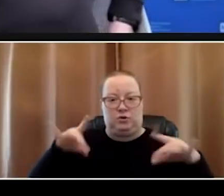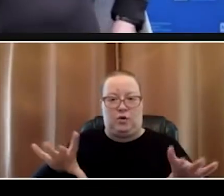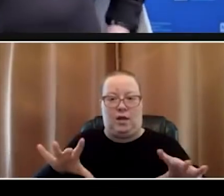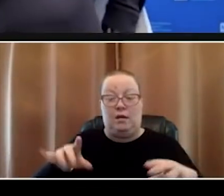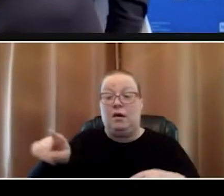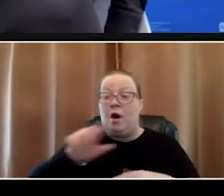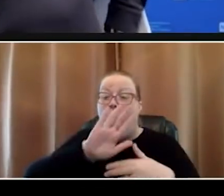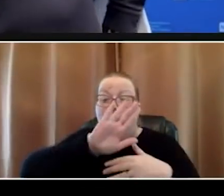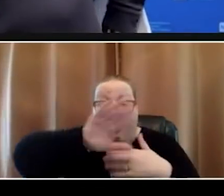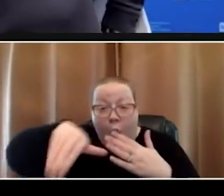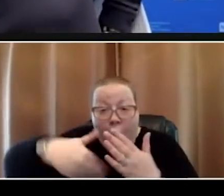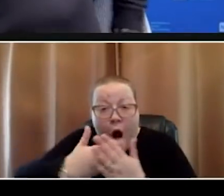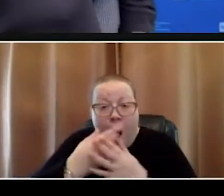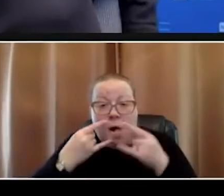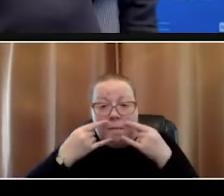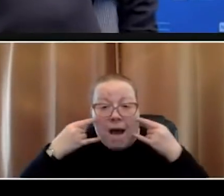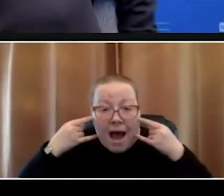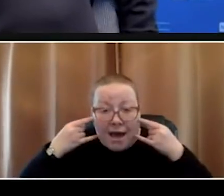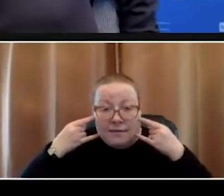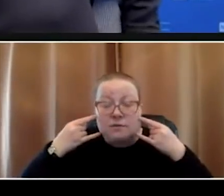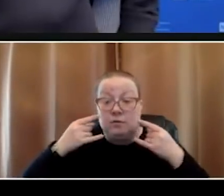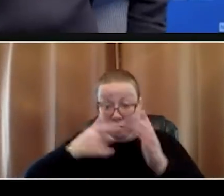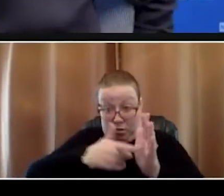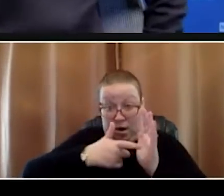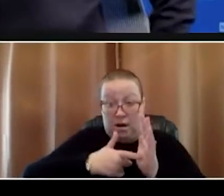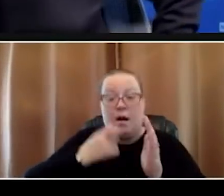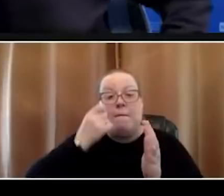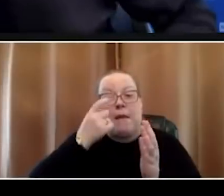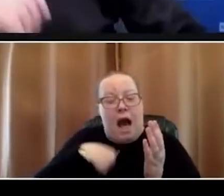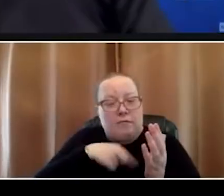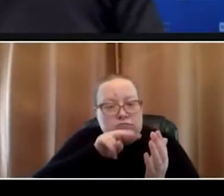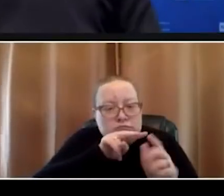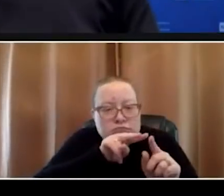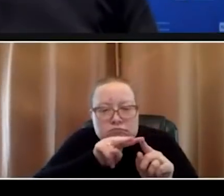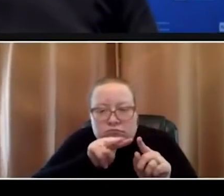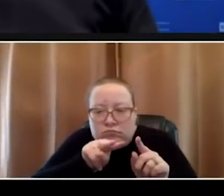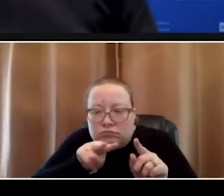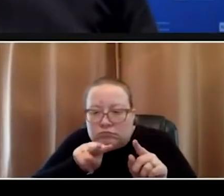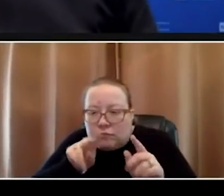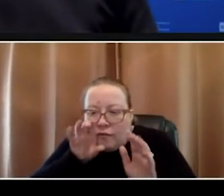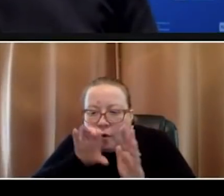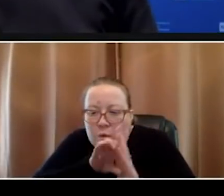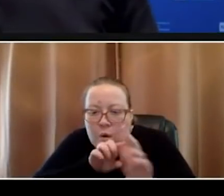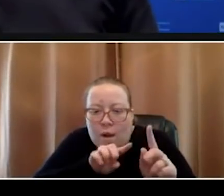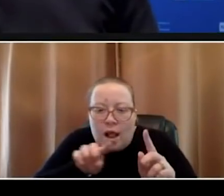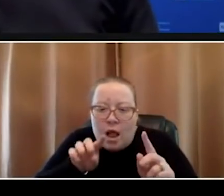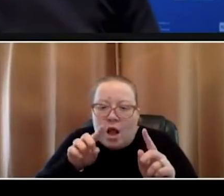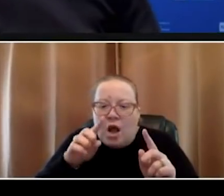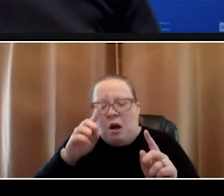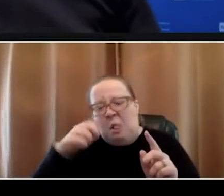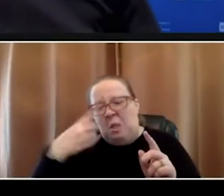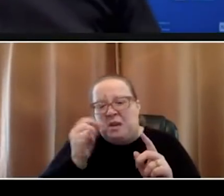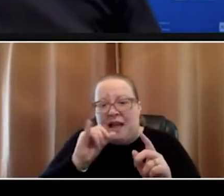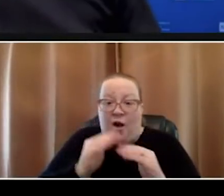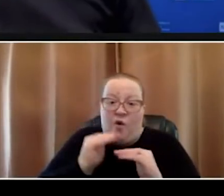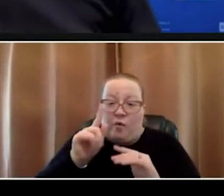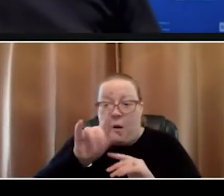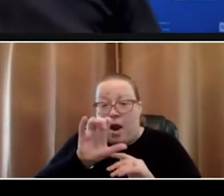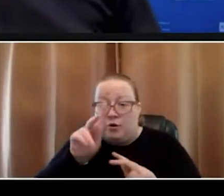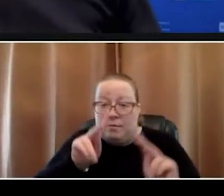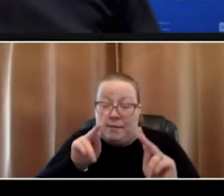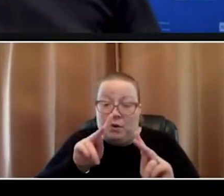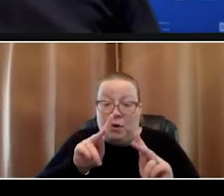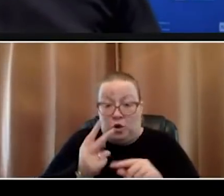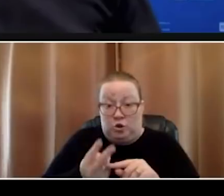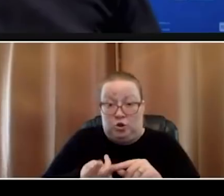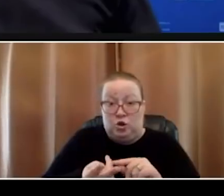required to wear masks. But as I scanned that photo, I think 2 people out of what looked like a crowd of over 100, only 2 of them had